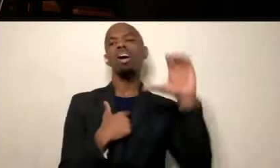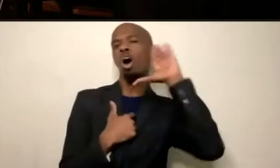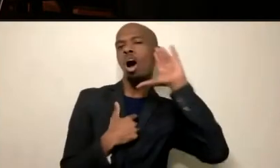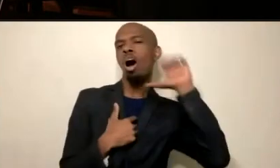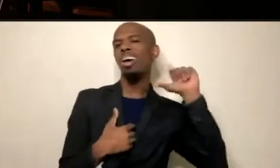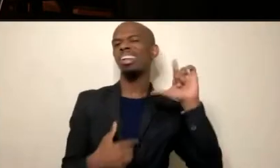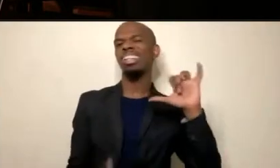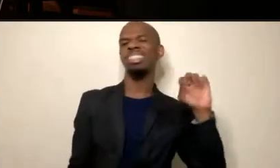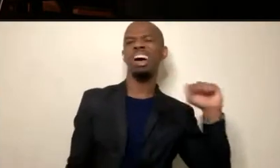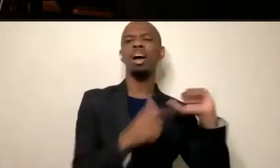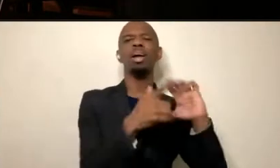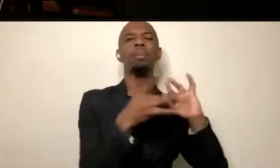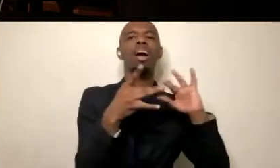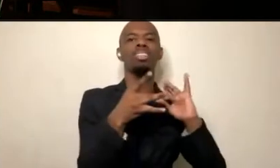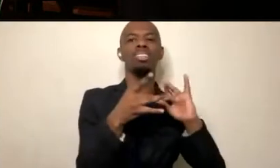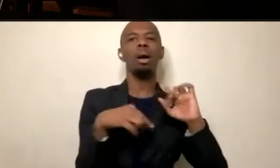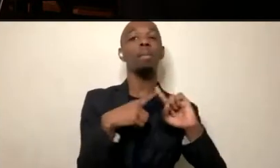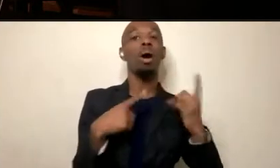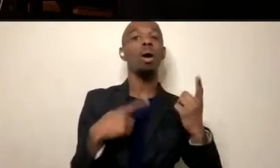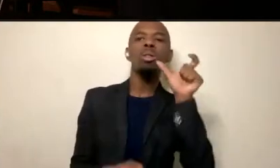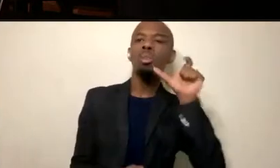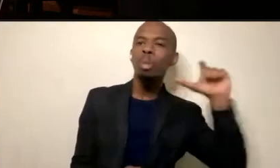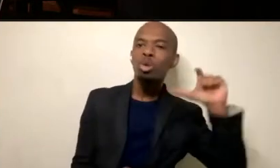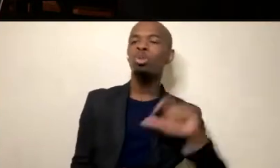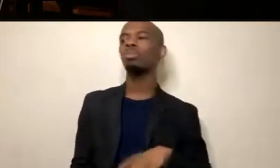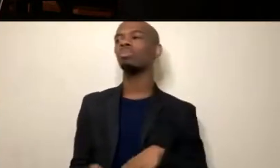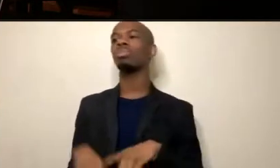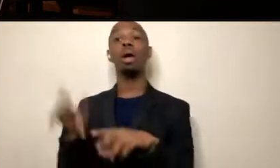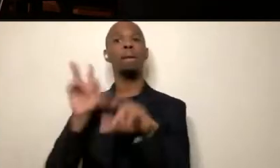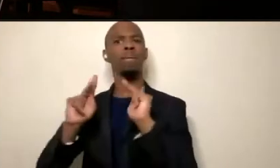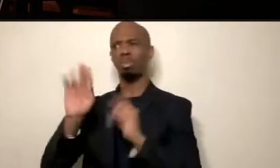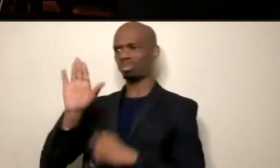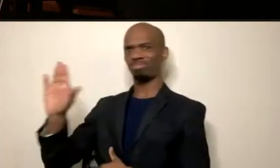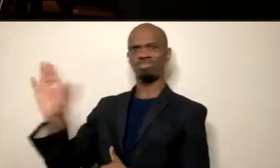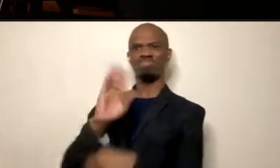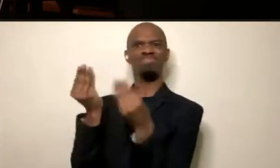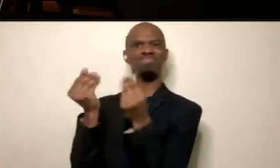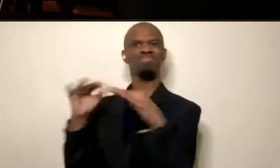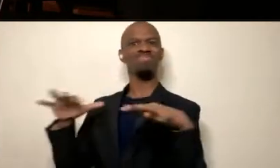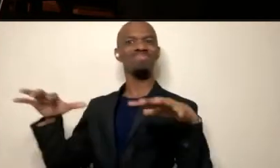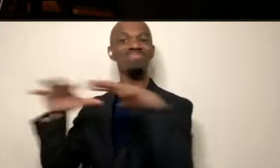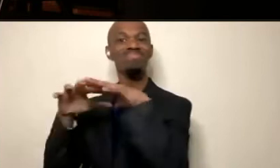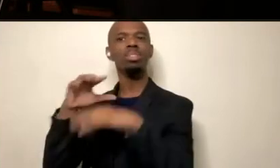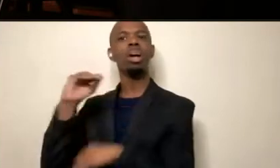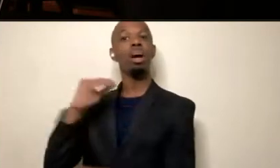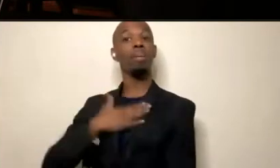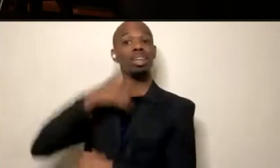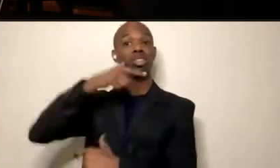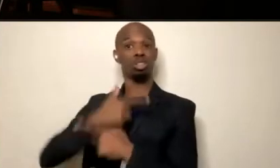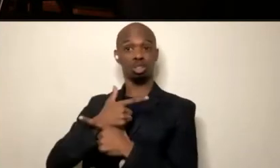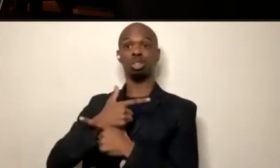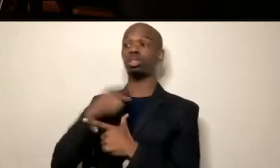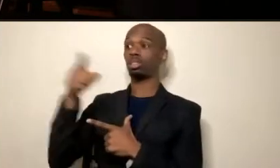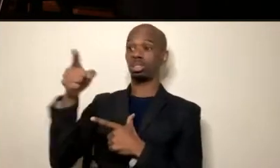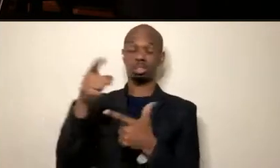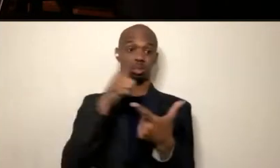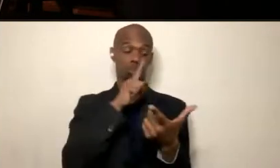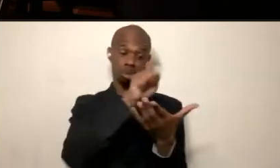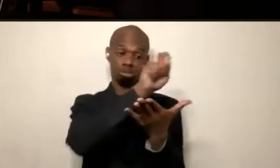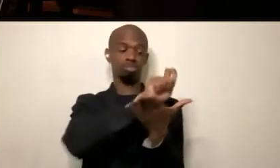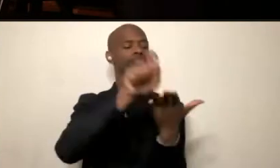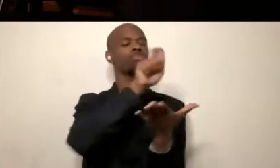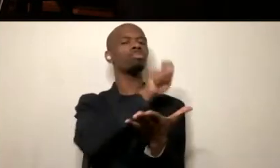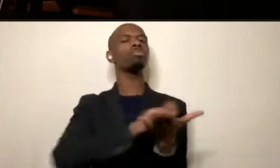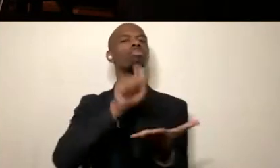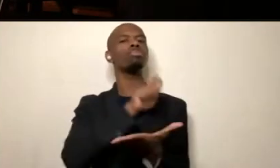people's land, the Native Americans. And my sister is writing for reparations for Black people right now